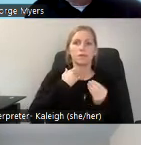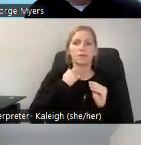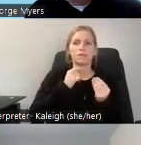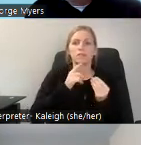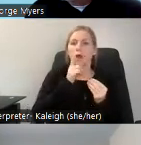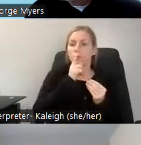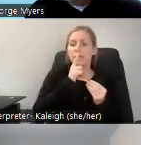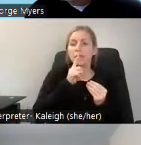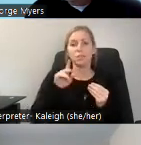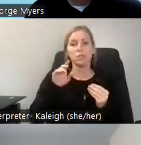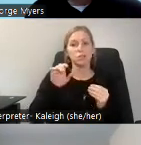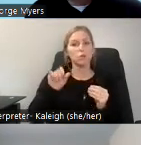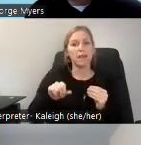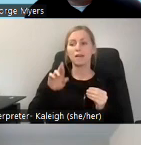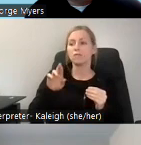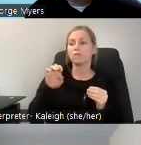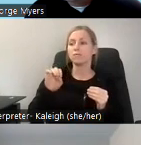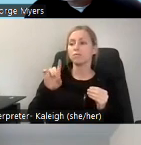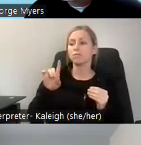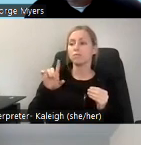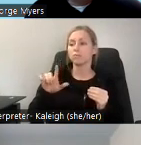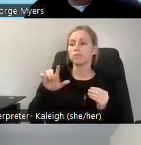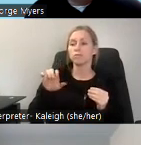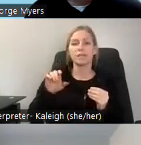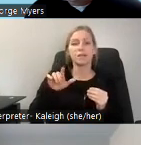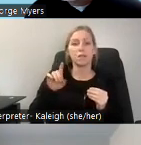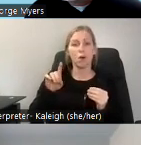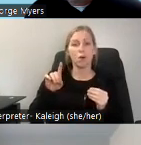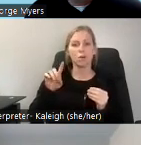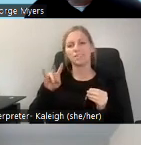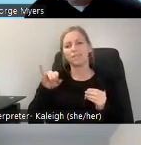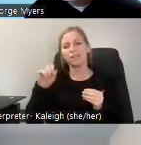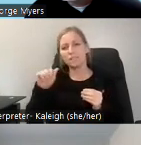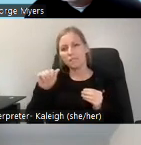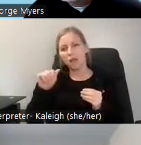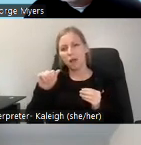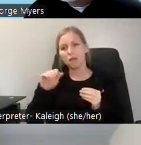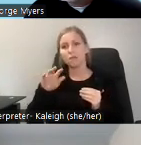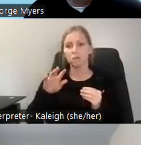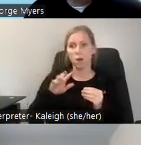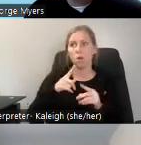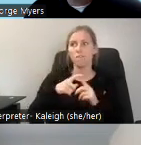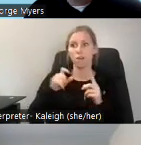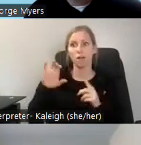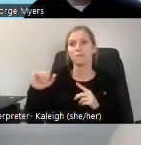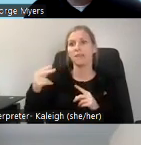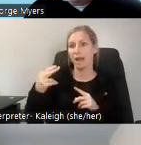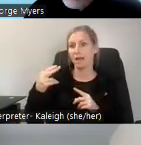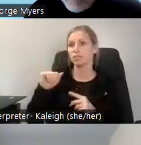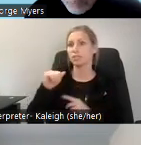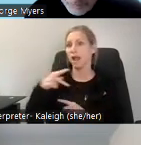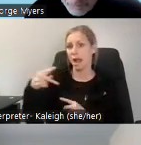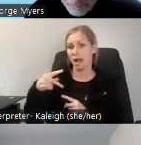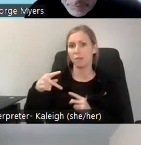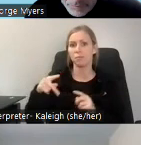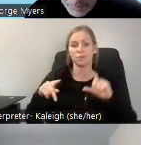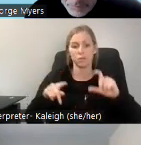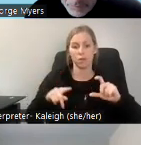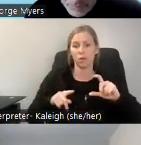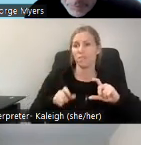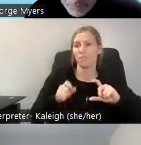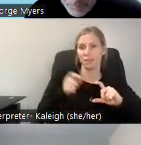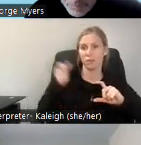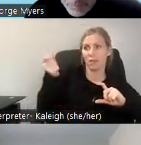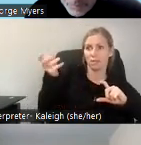reloadable card, a Visa card called Cash App, and you can link it